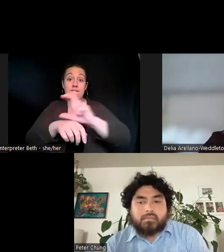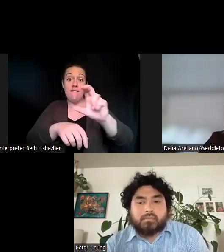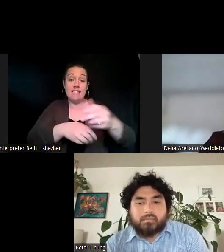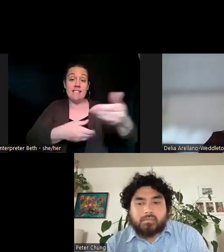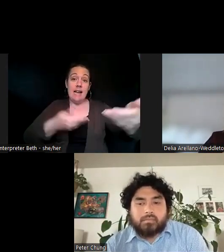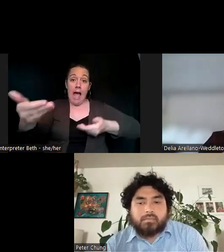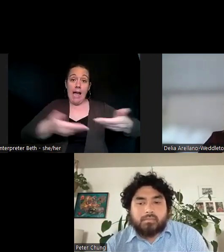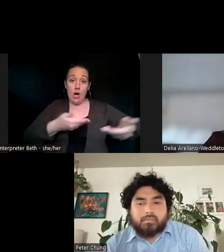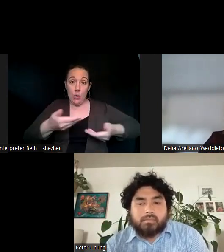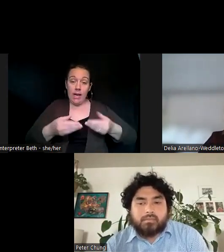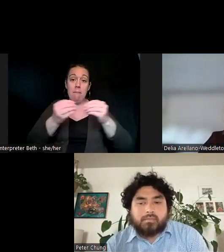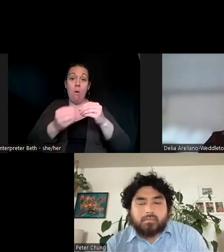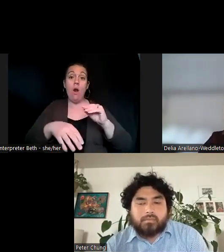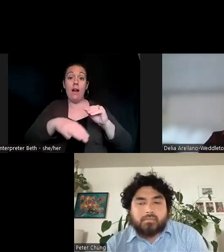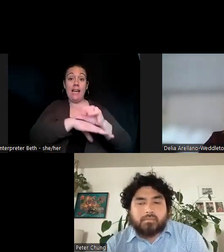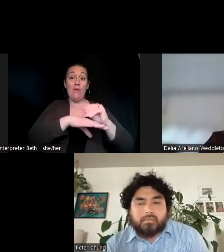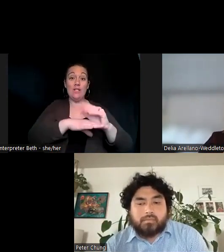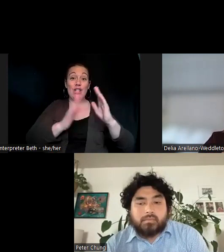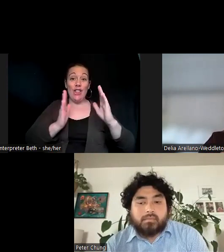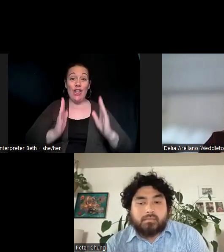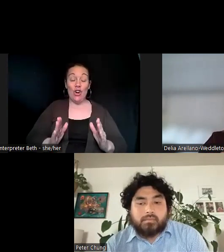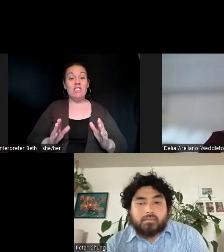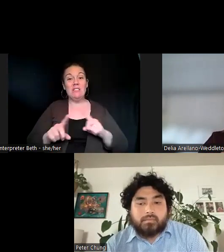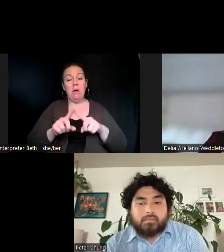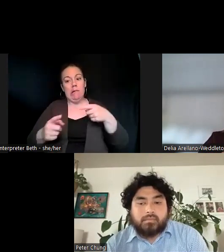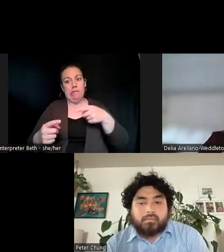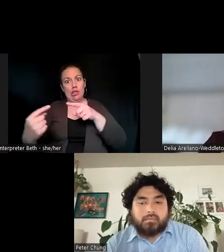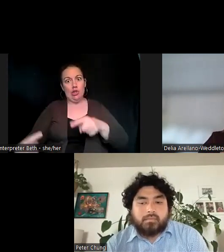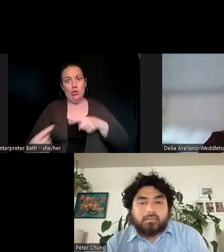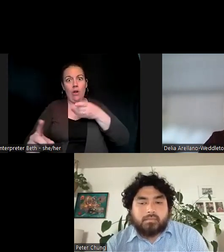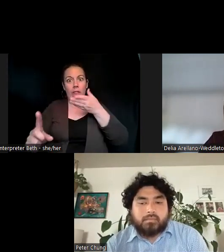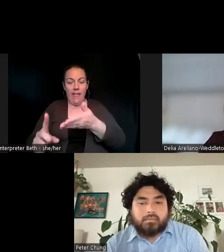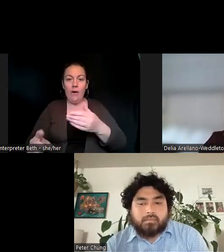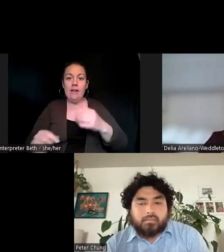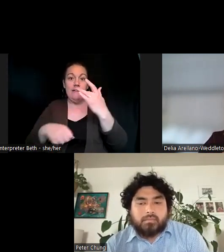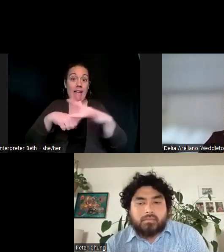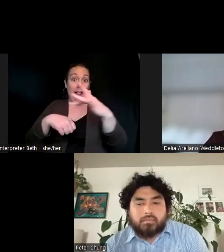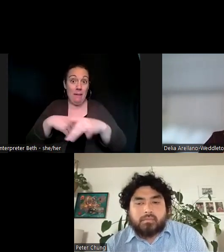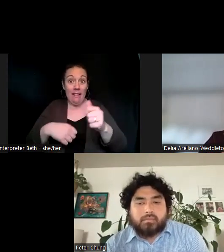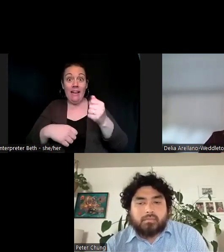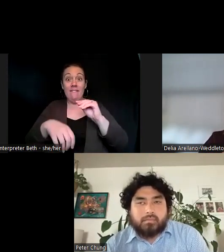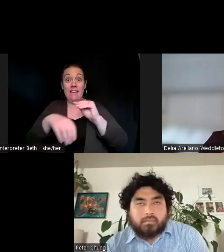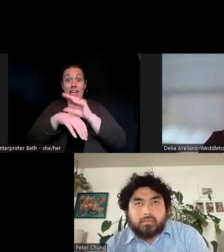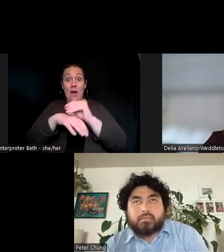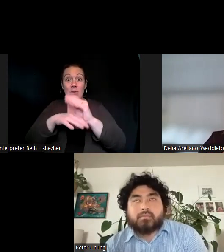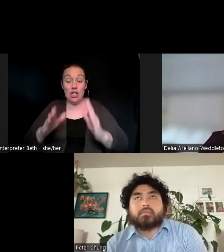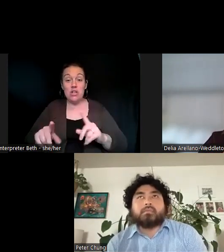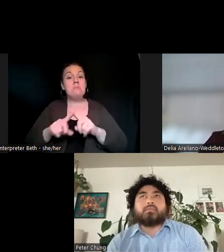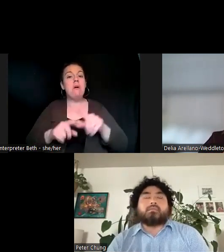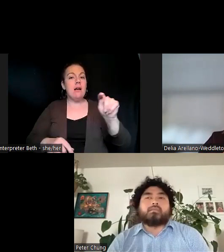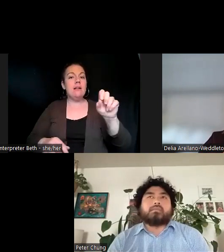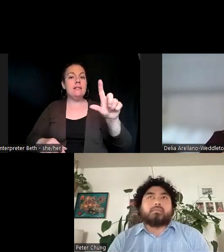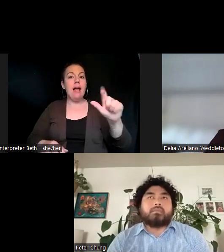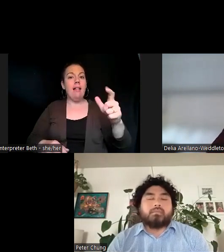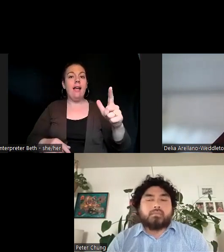additional counselors. I think the biggest struggle there has really been the availability of counselors. So I think this the telehealth is actually a really big option, a really